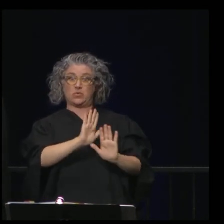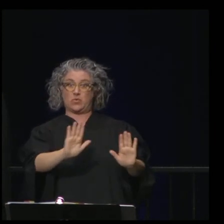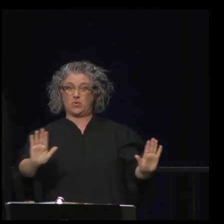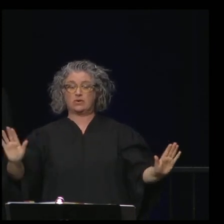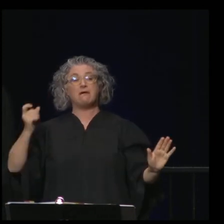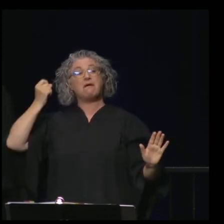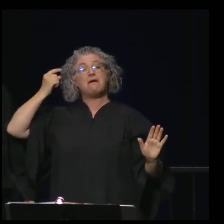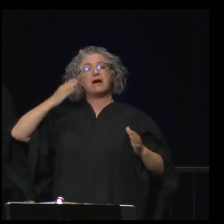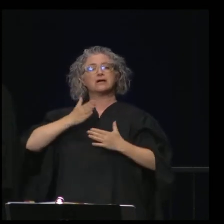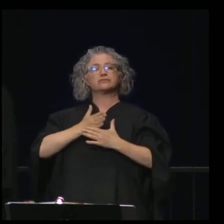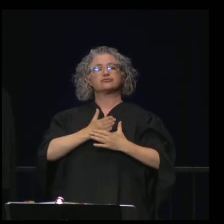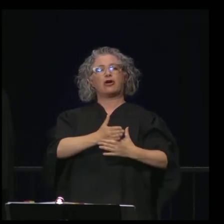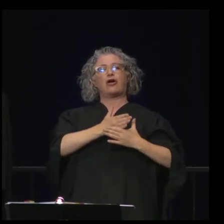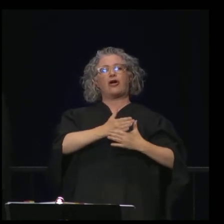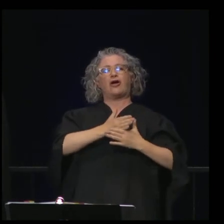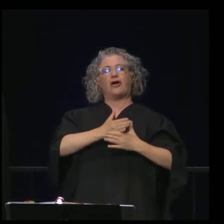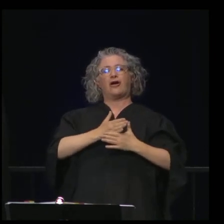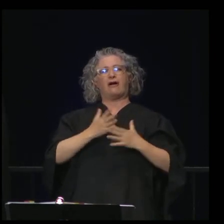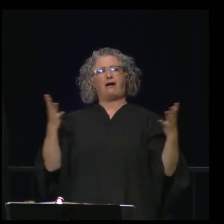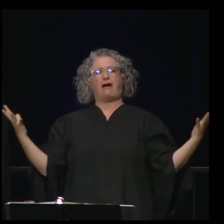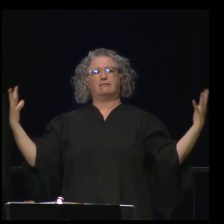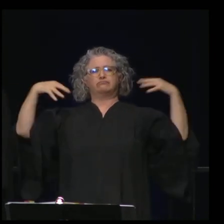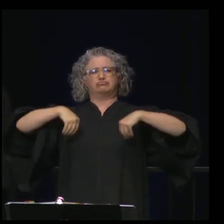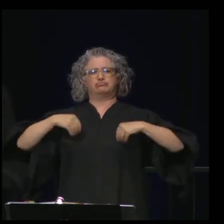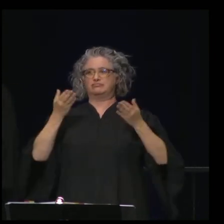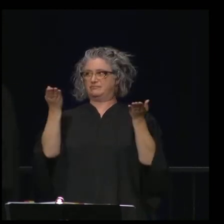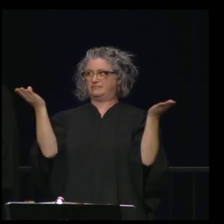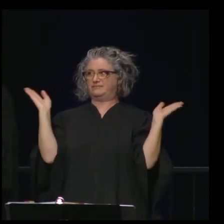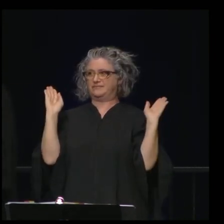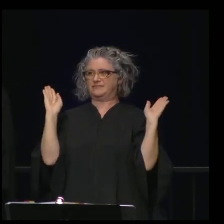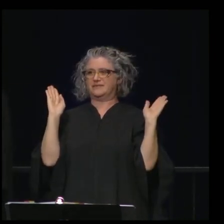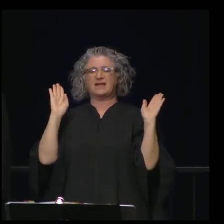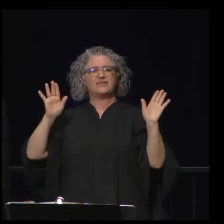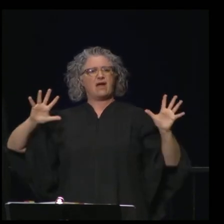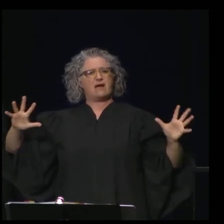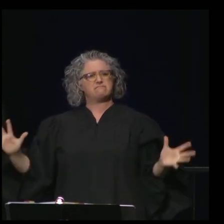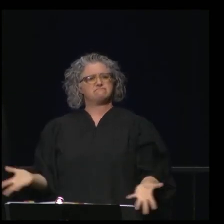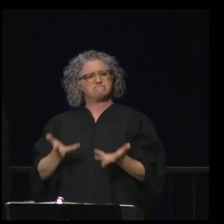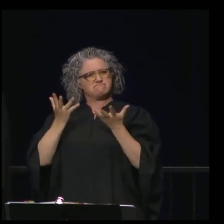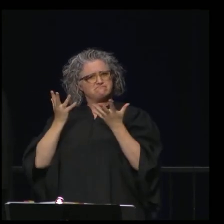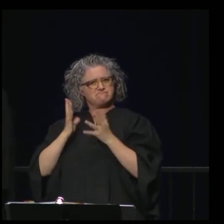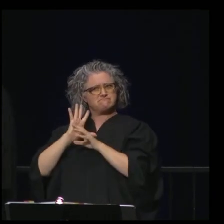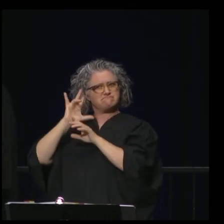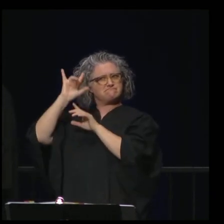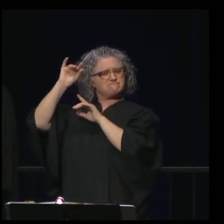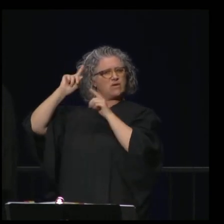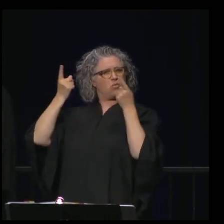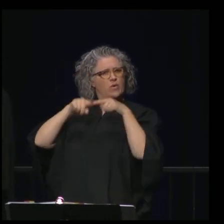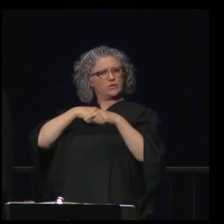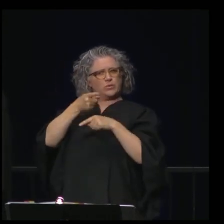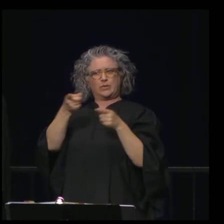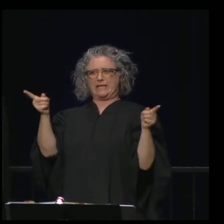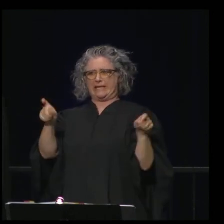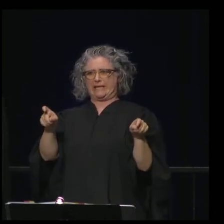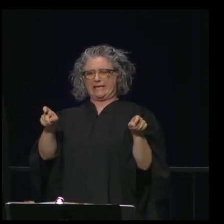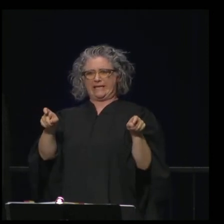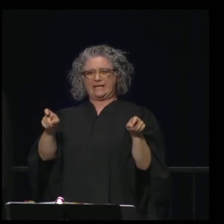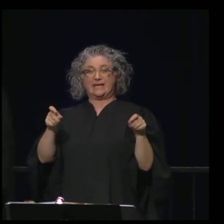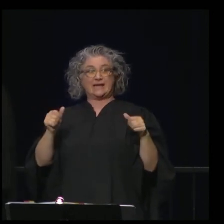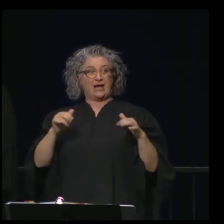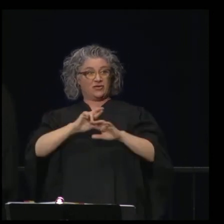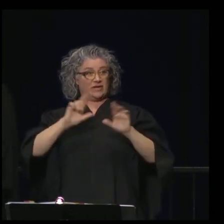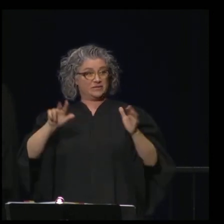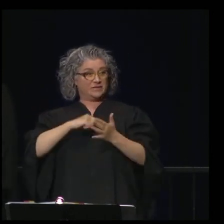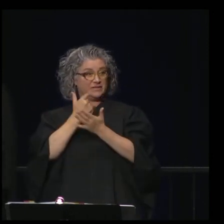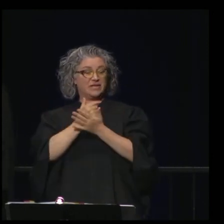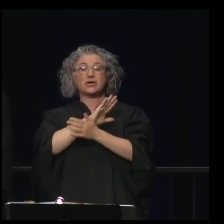sharing. Let's make them part of this moment. They lifted you up when you needed it, and now that you're ready to convocate,